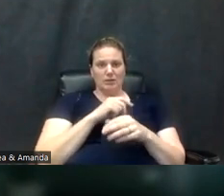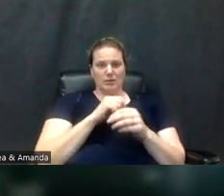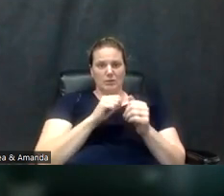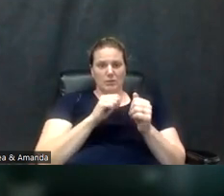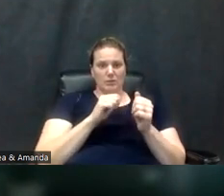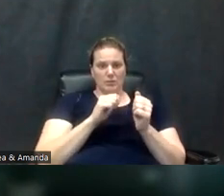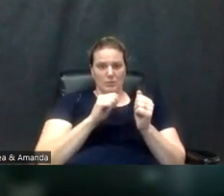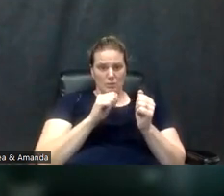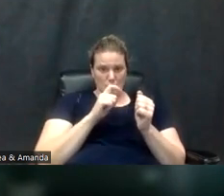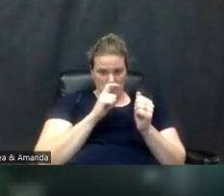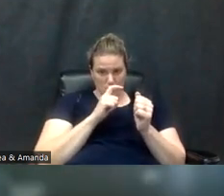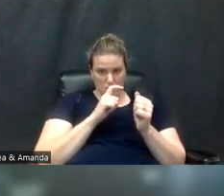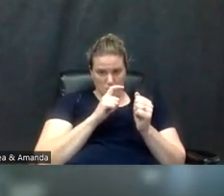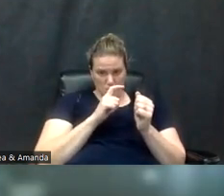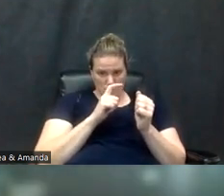at that.